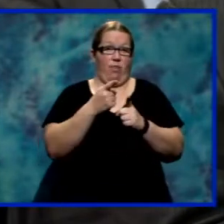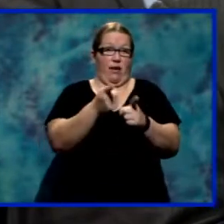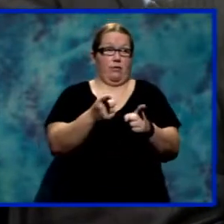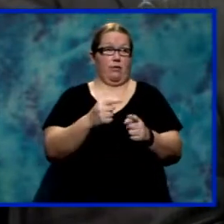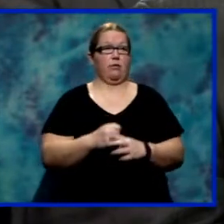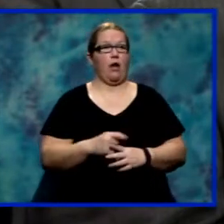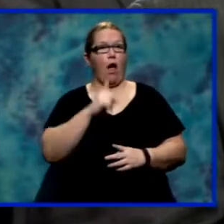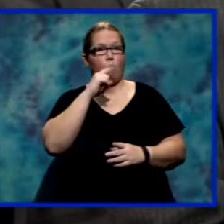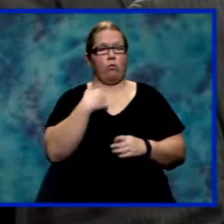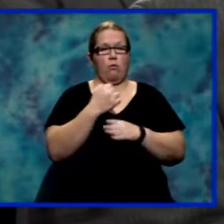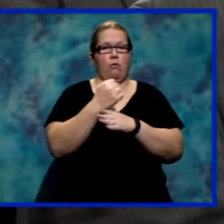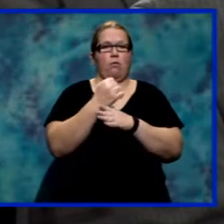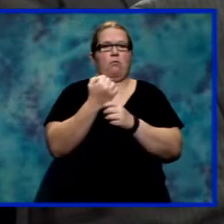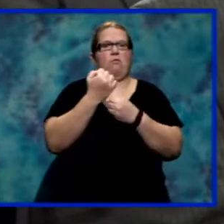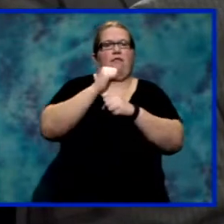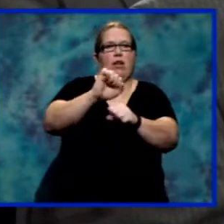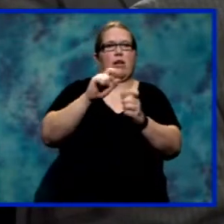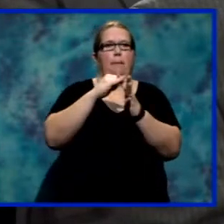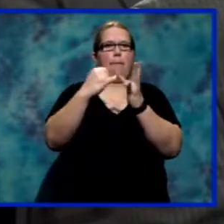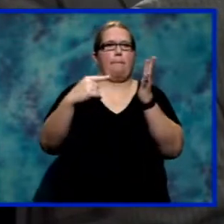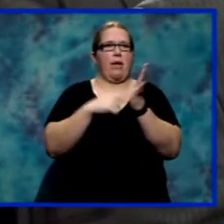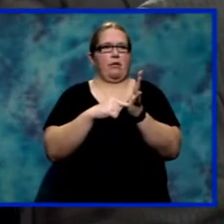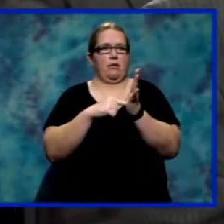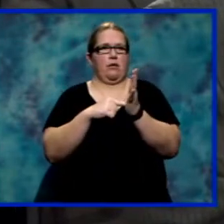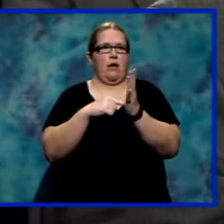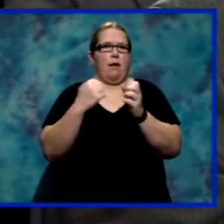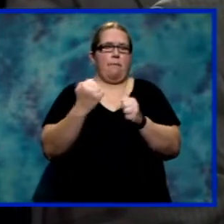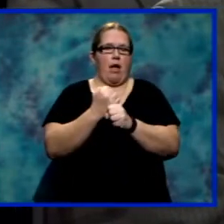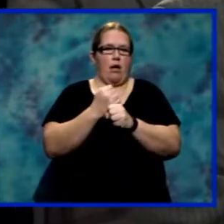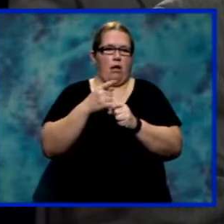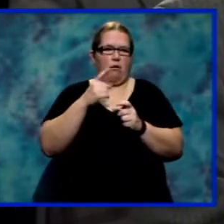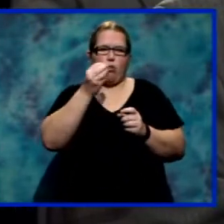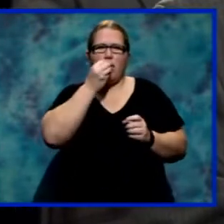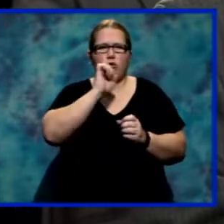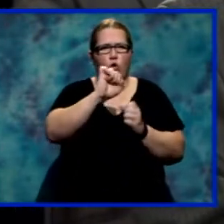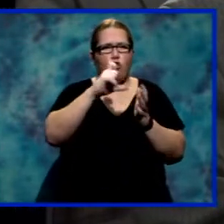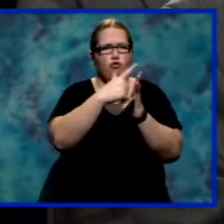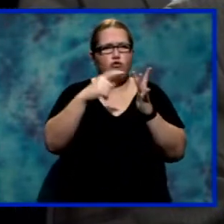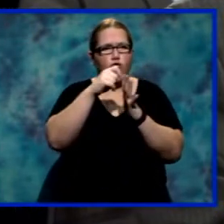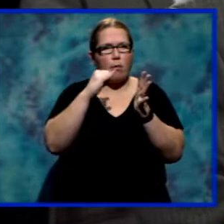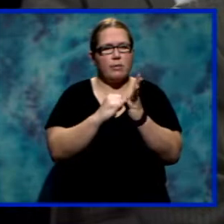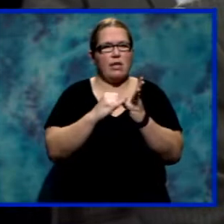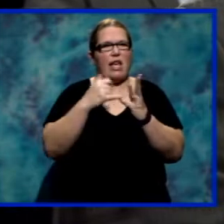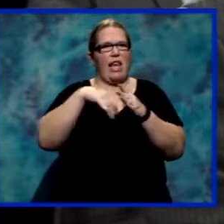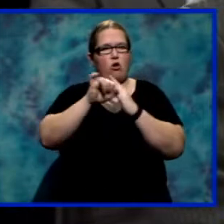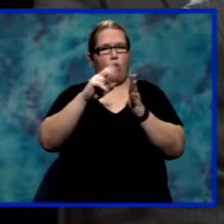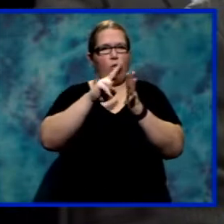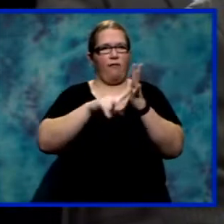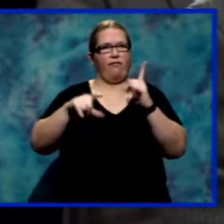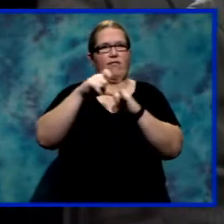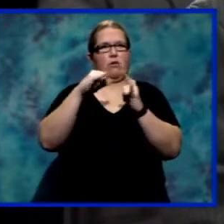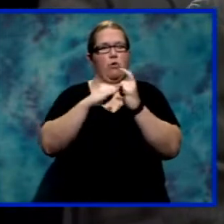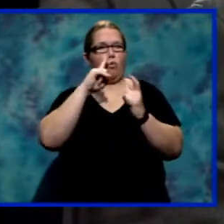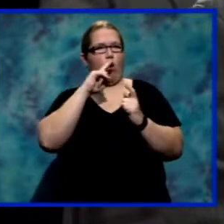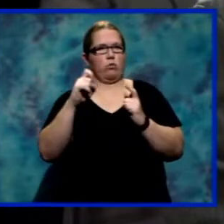prevent pests from devouring your crops, and the vines in your fields will not cast